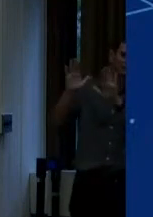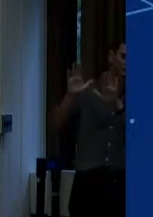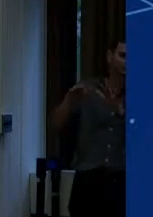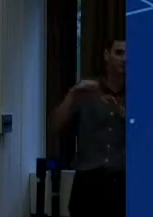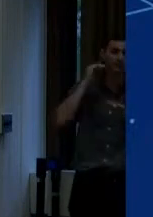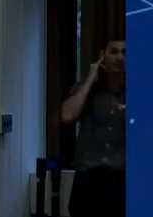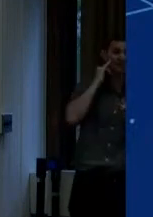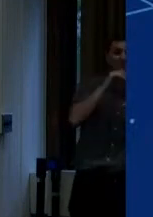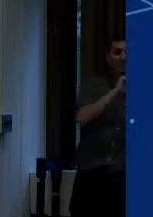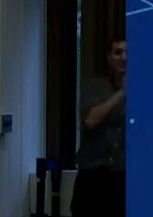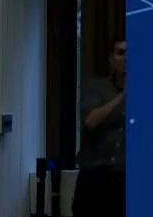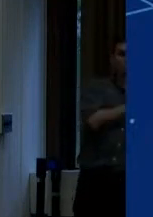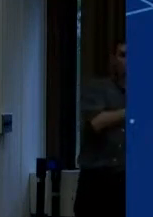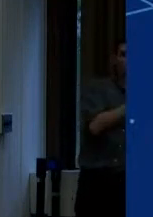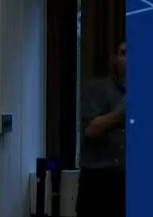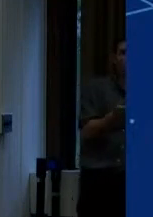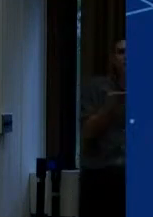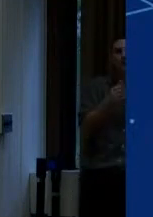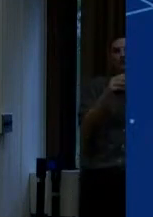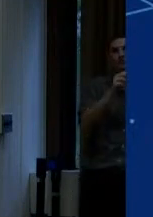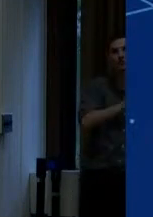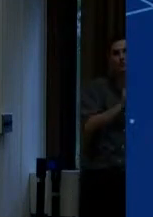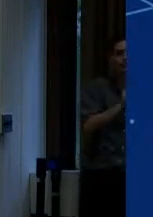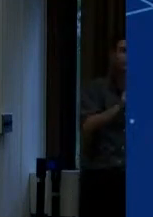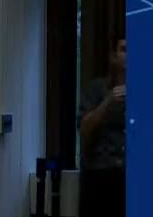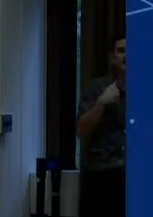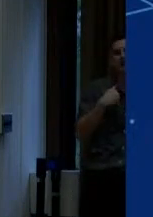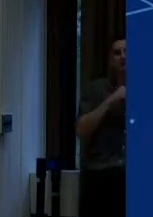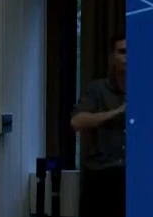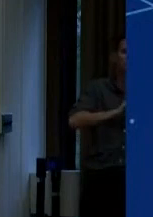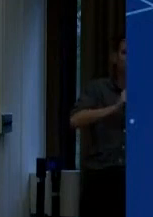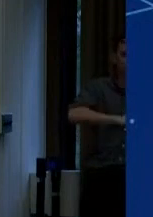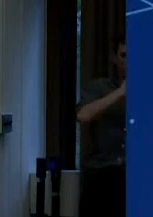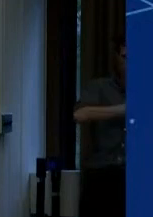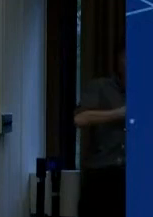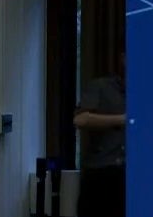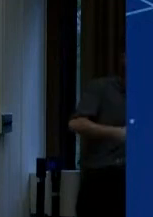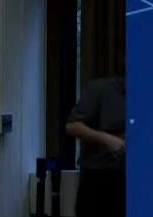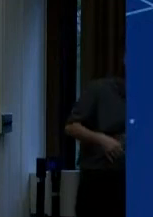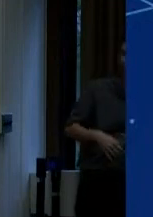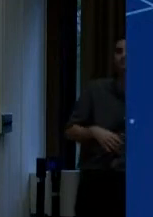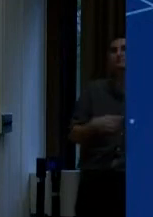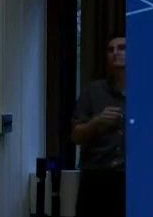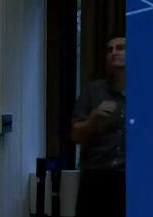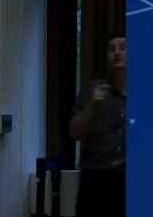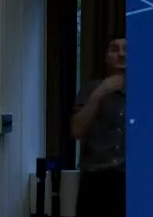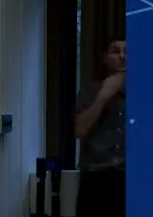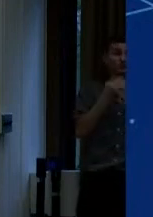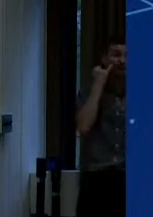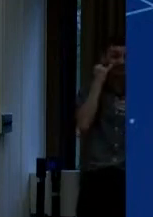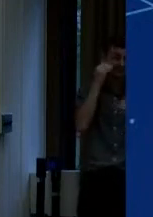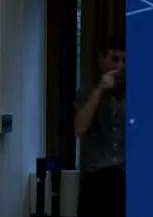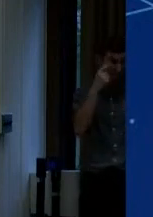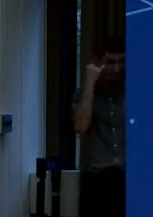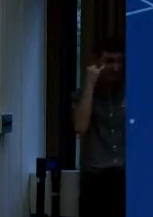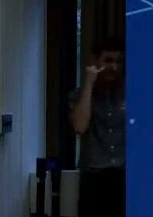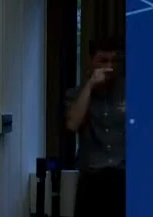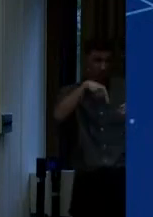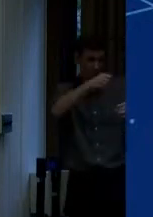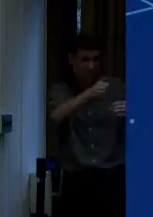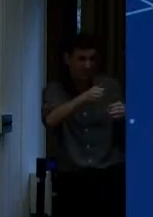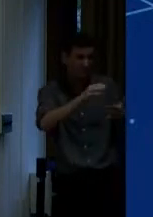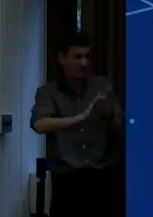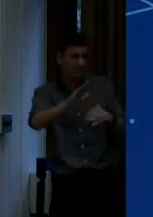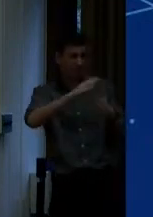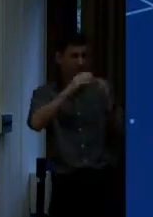10th graders, I might give them 3 weeks to do a research project. And this is a good tip for you, especially if your college professor is handing you an